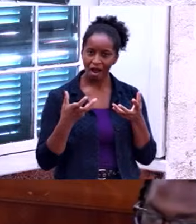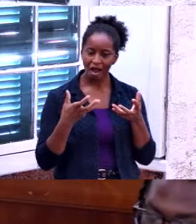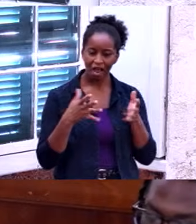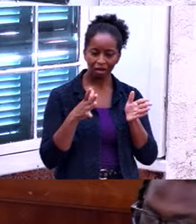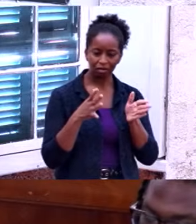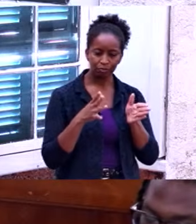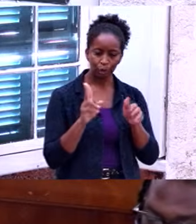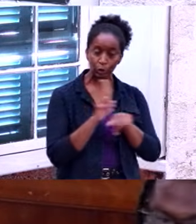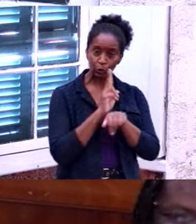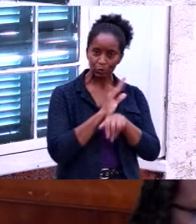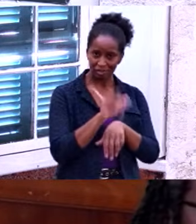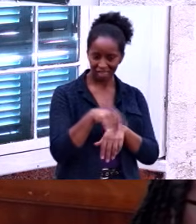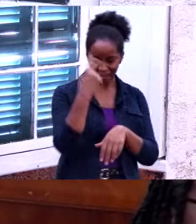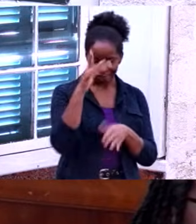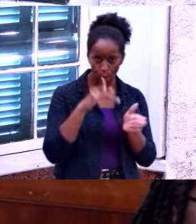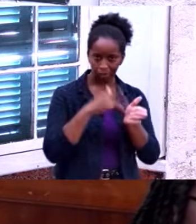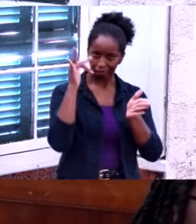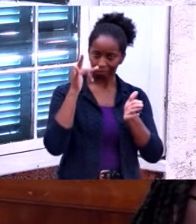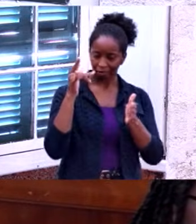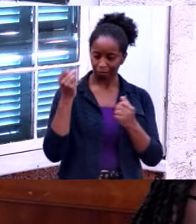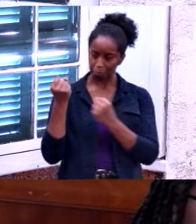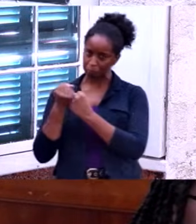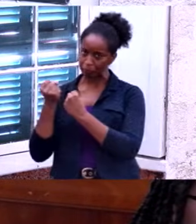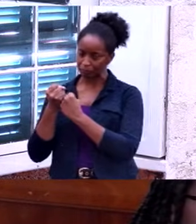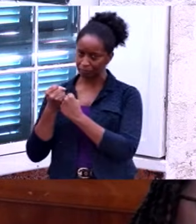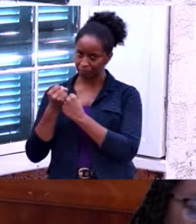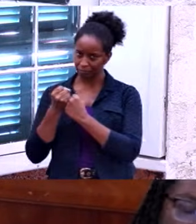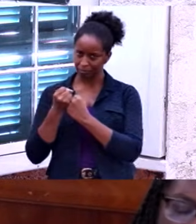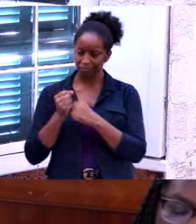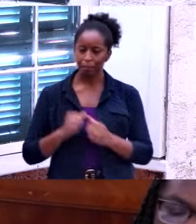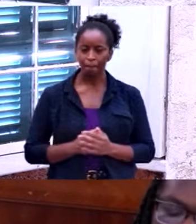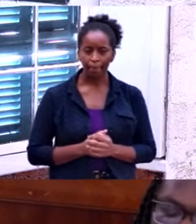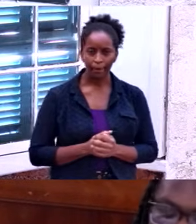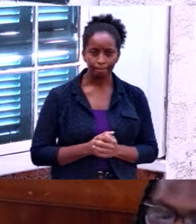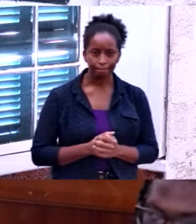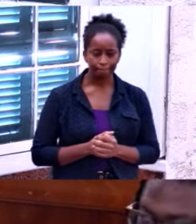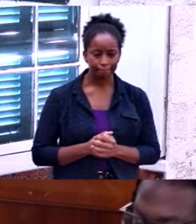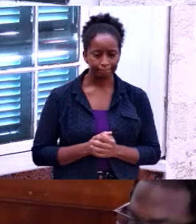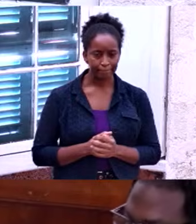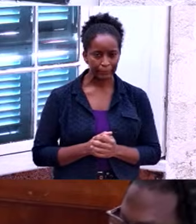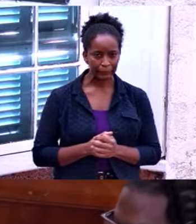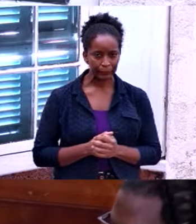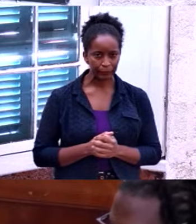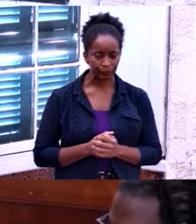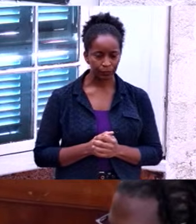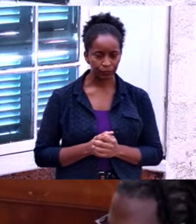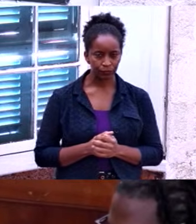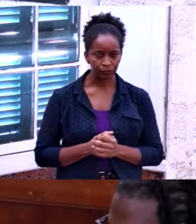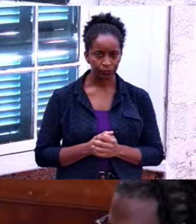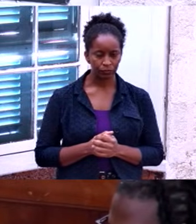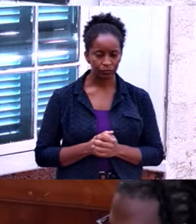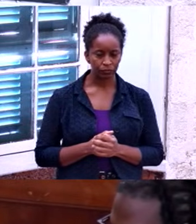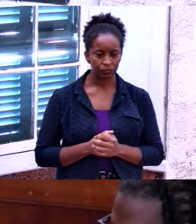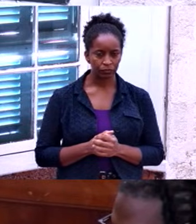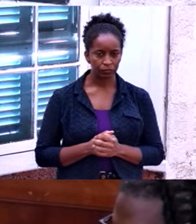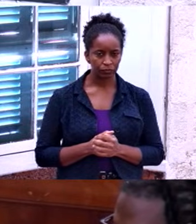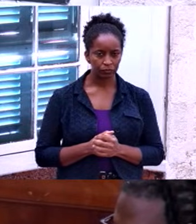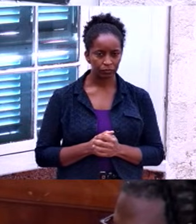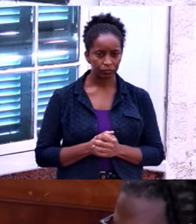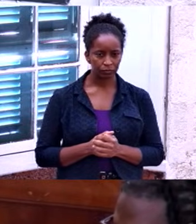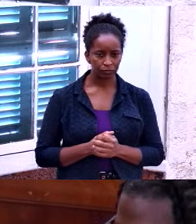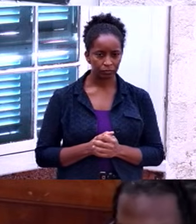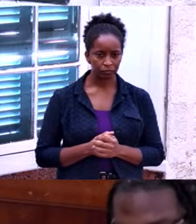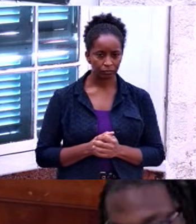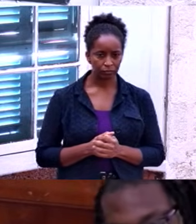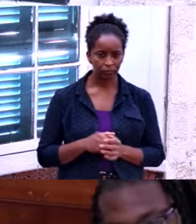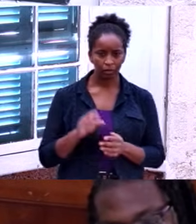President, I want to assure the country that the Labour Party will continue to be steadfast